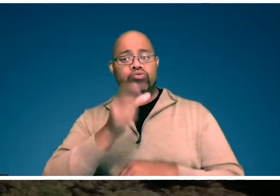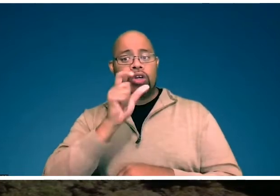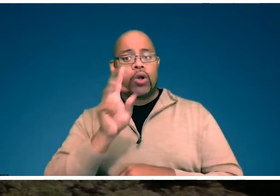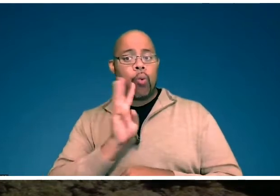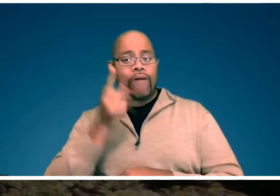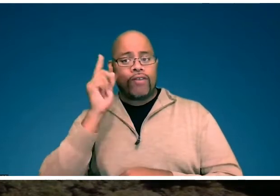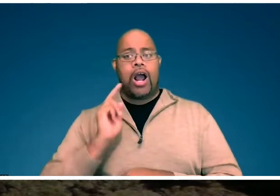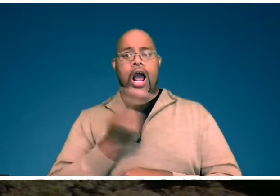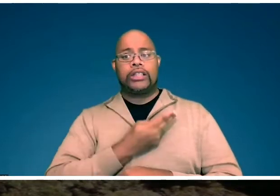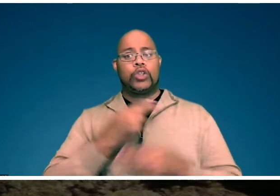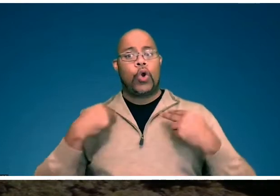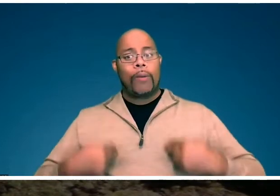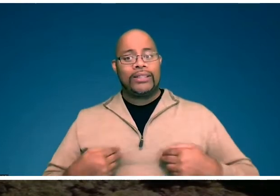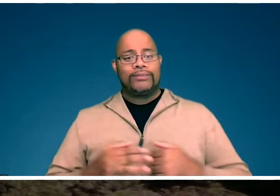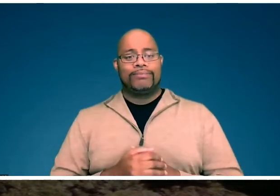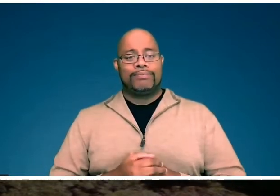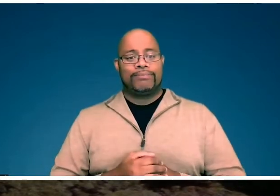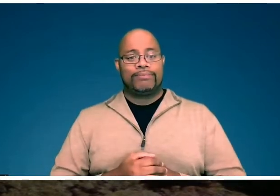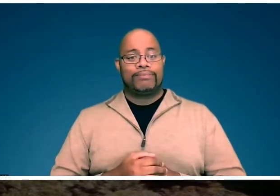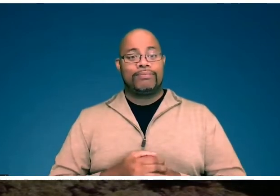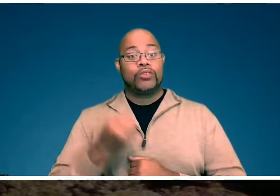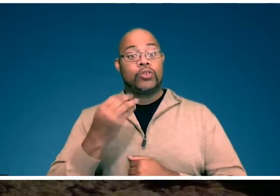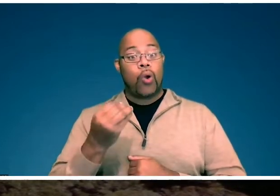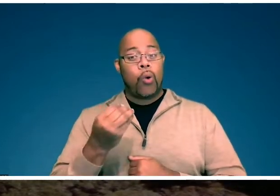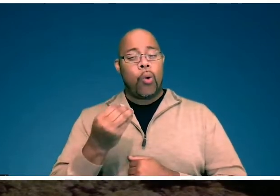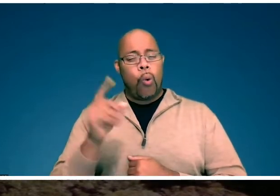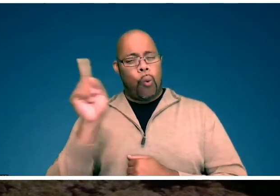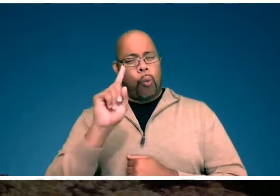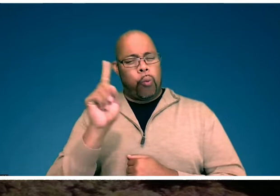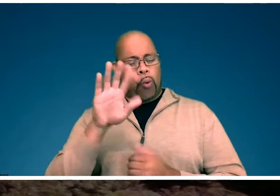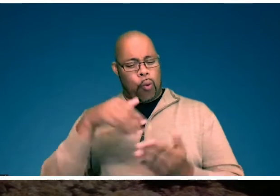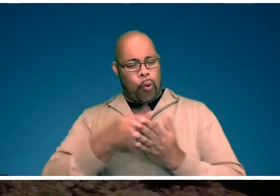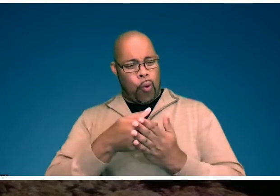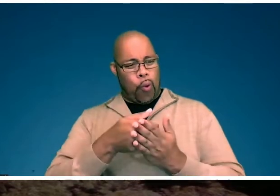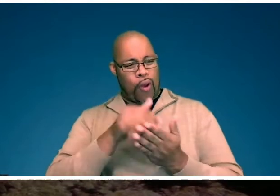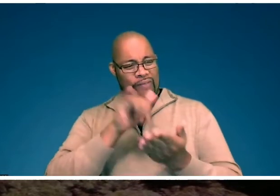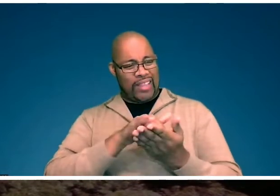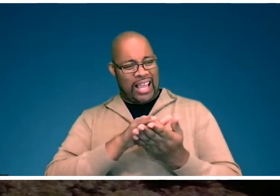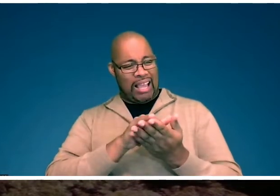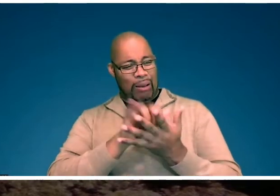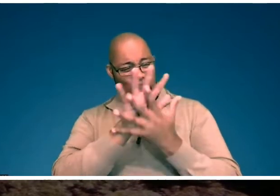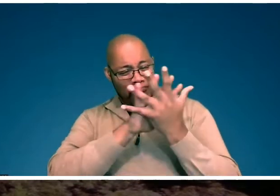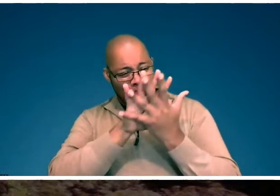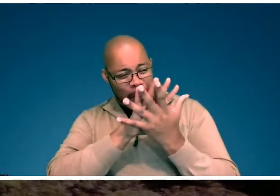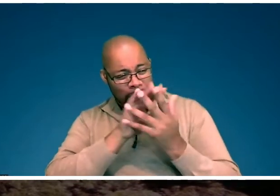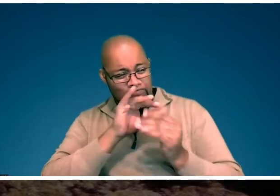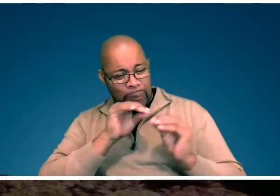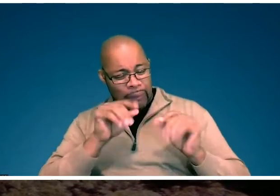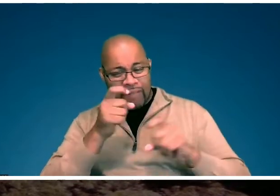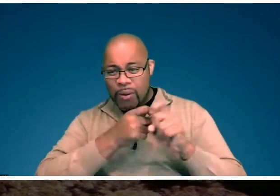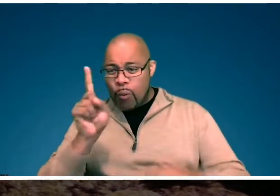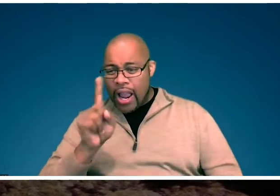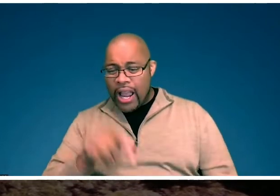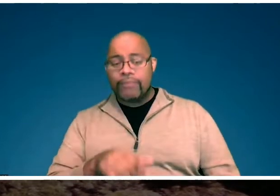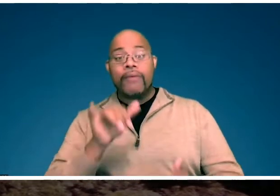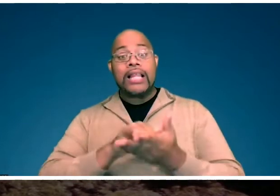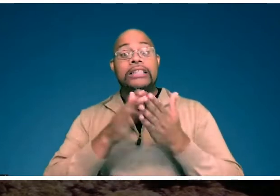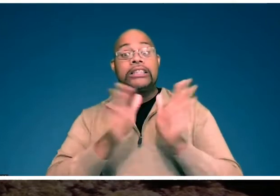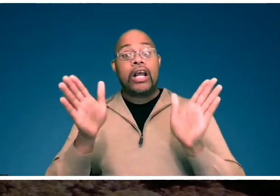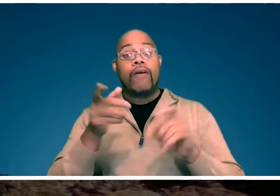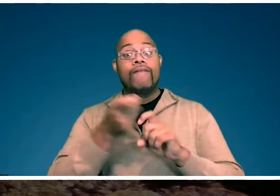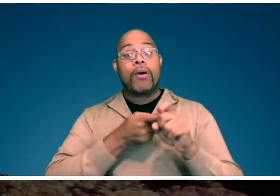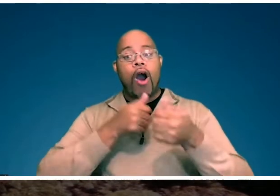drinking water for us humans. So where does all this sediment come from? Well, in general, sediment